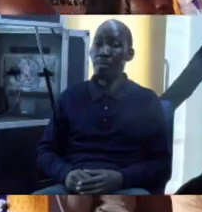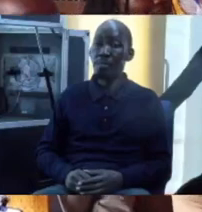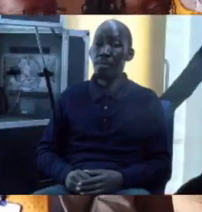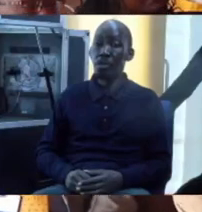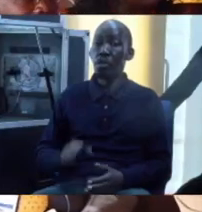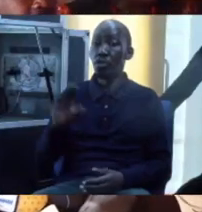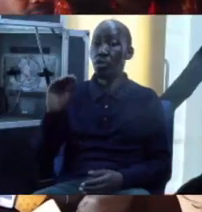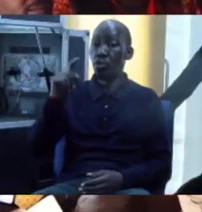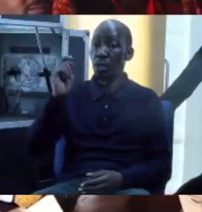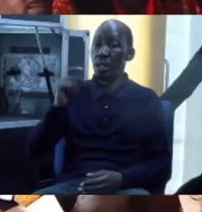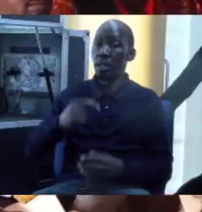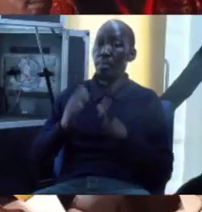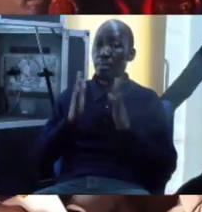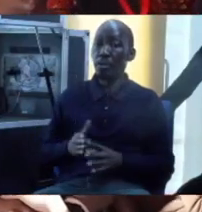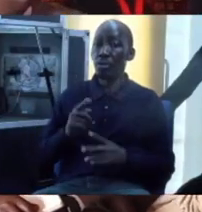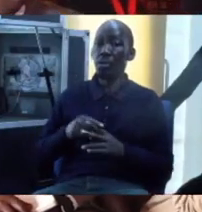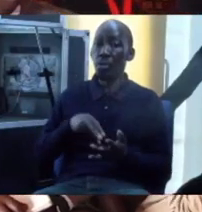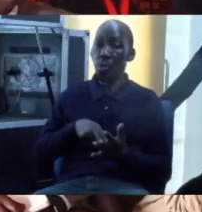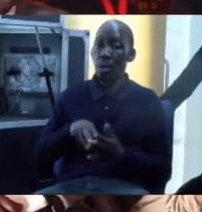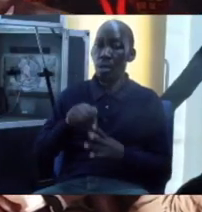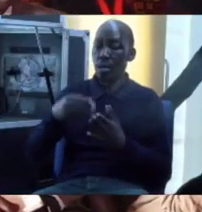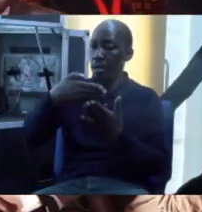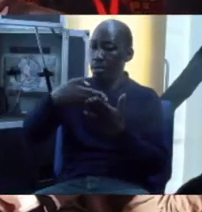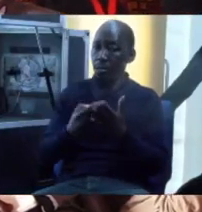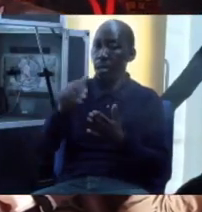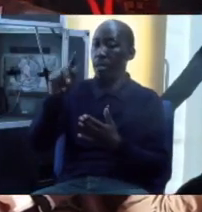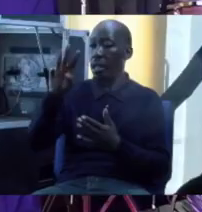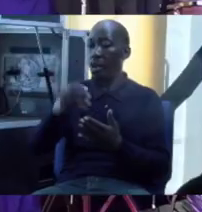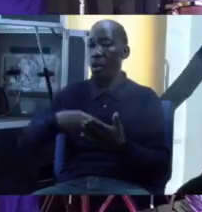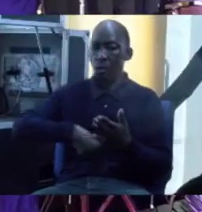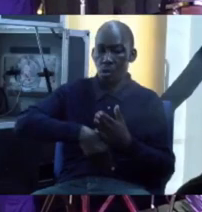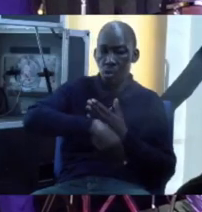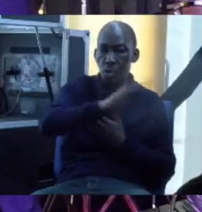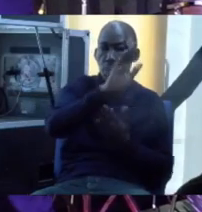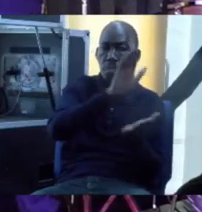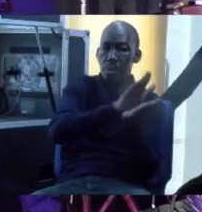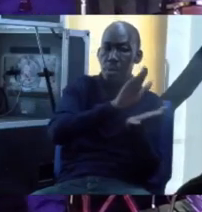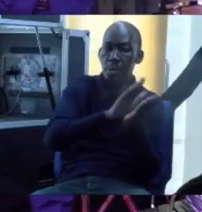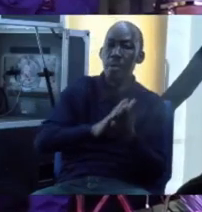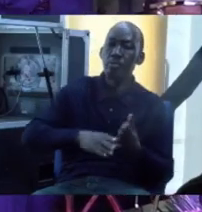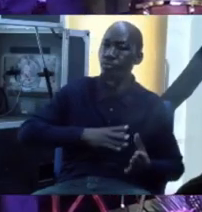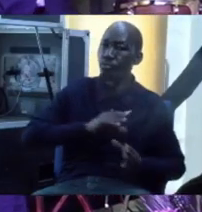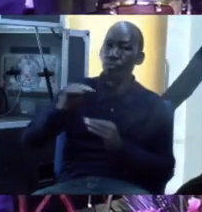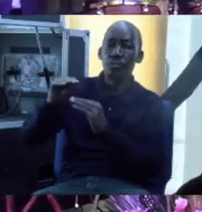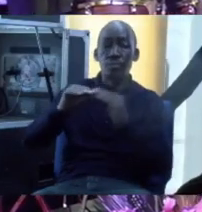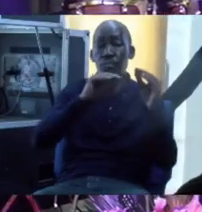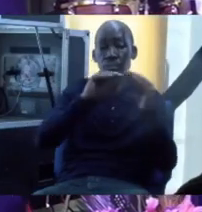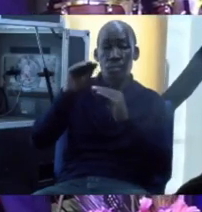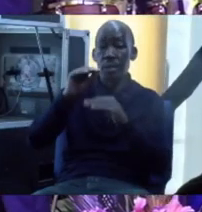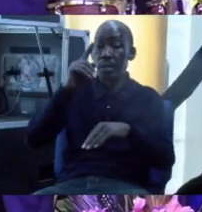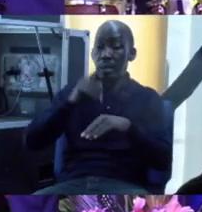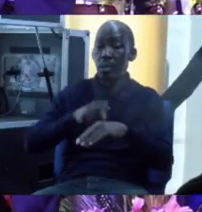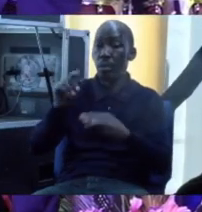So you need someone who walks with his ATM card all along. Unahitaji mtu anayetembea na kadi yake ATM. So when you